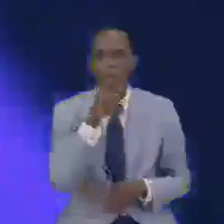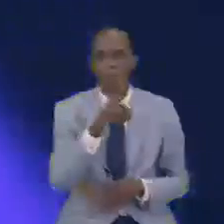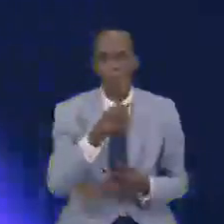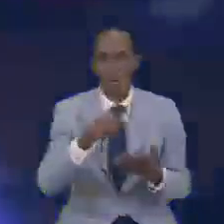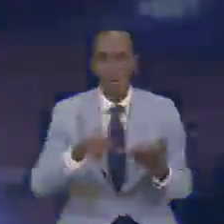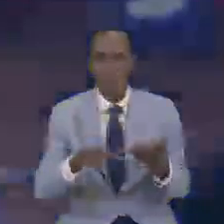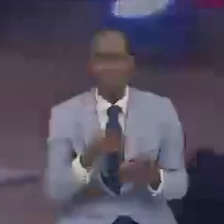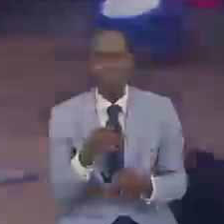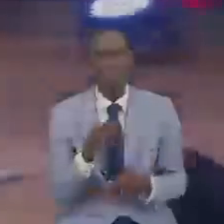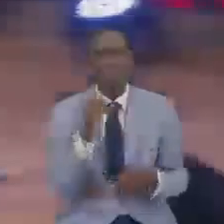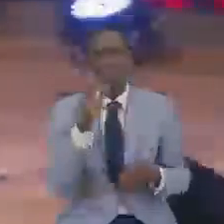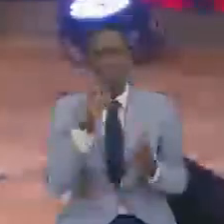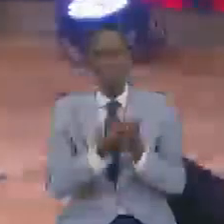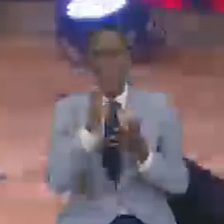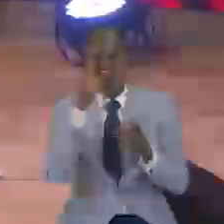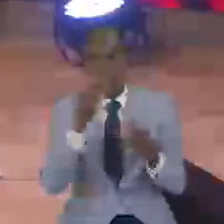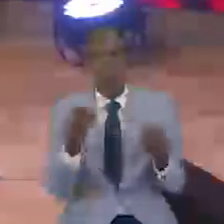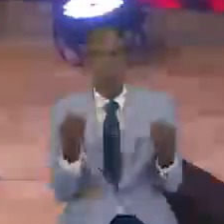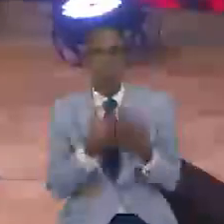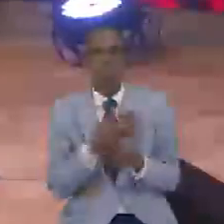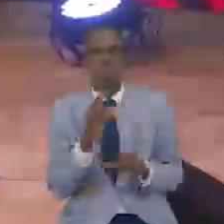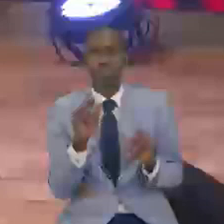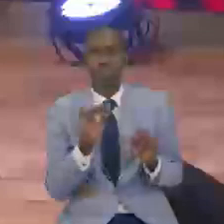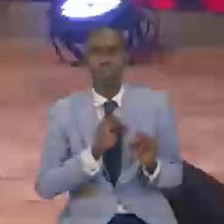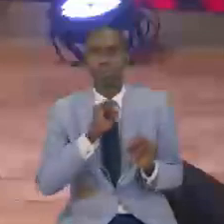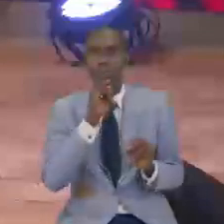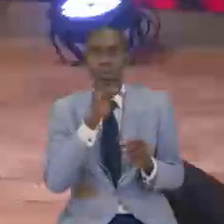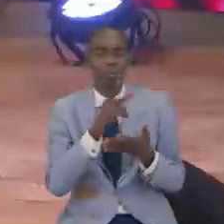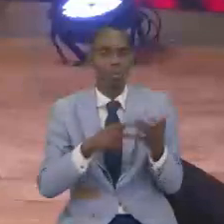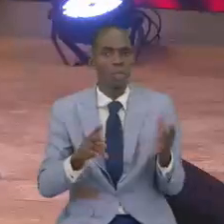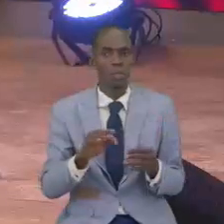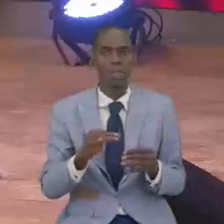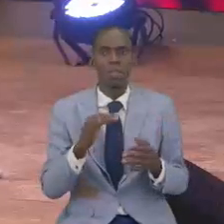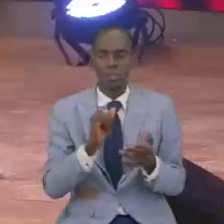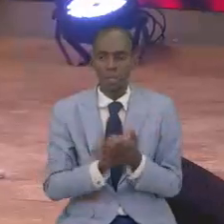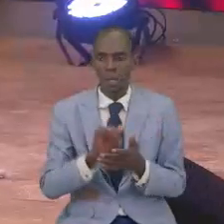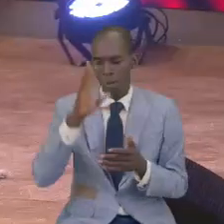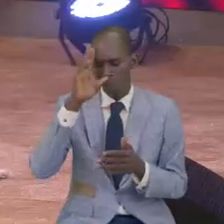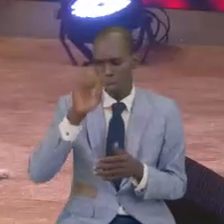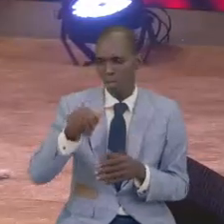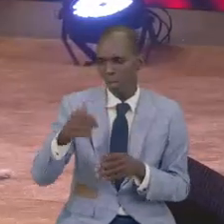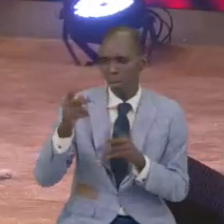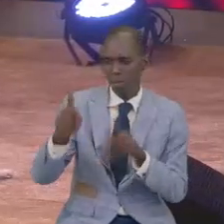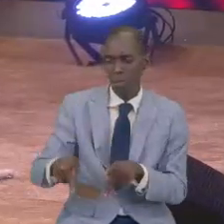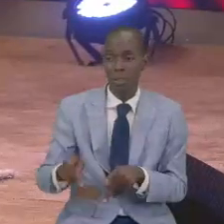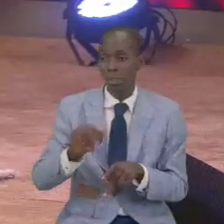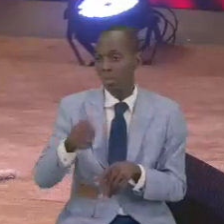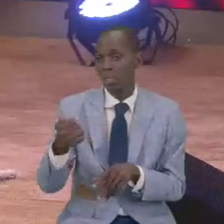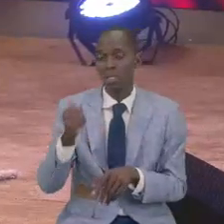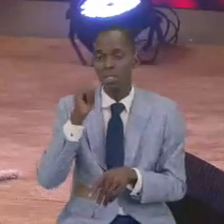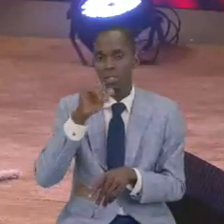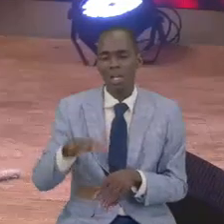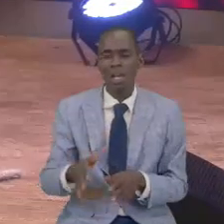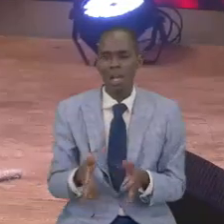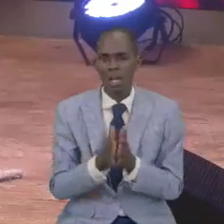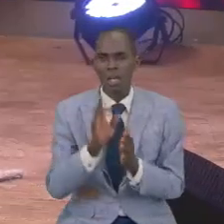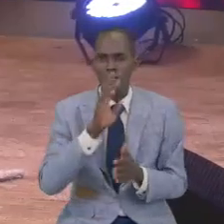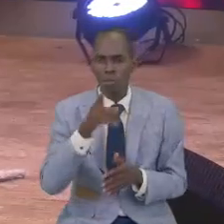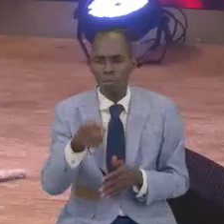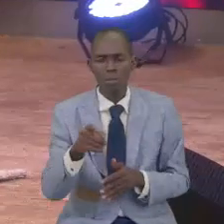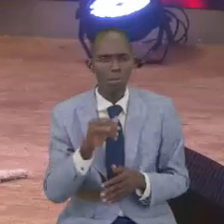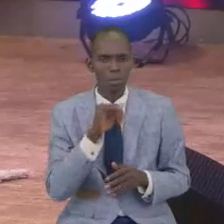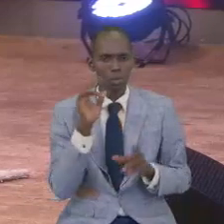no, I'm not one of them. Another one asked again. He was timid. He was fearful. But now Christ rose